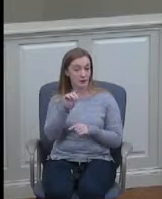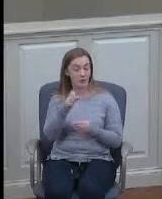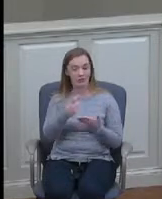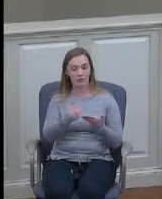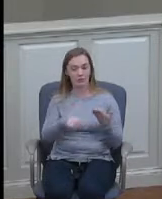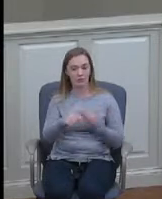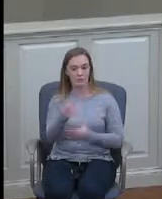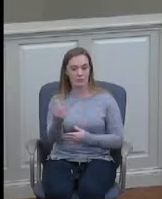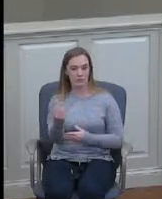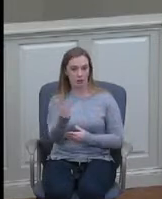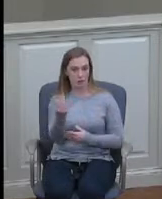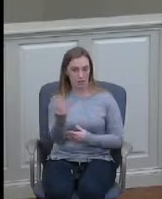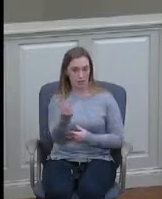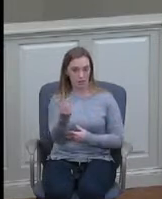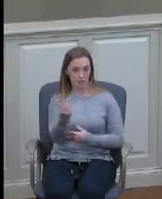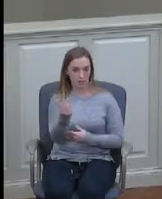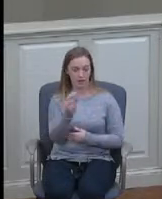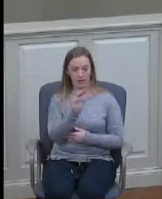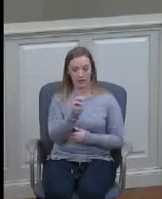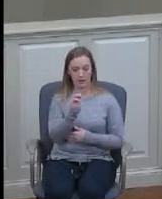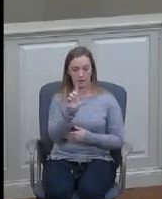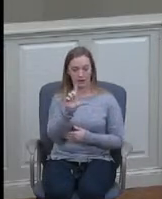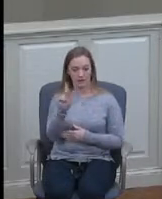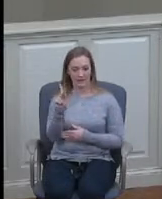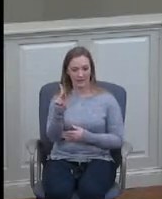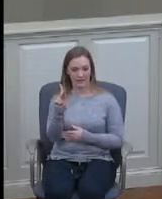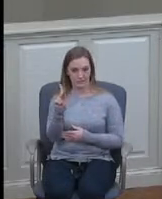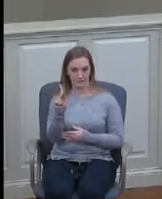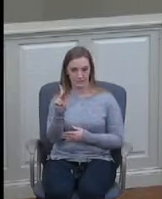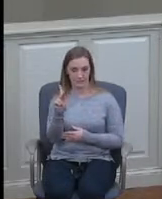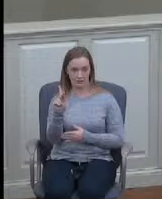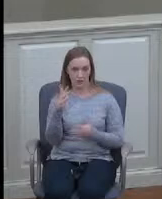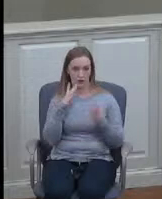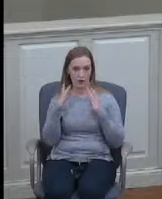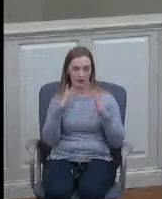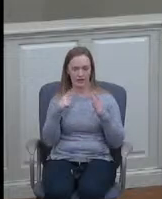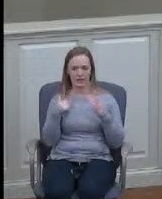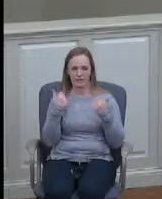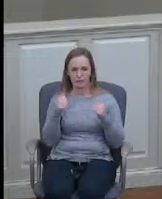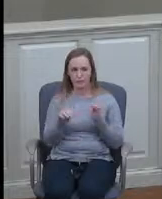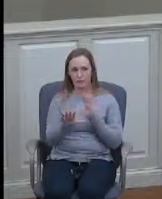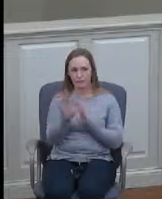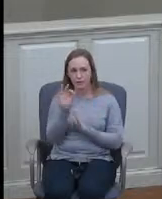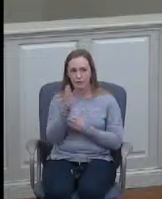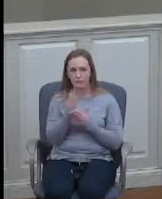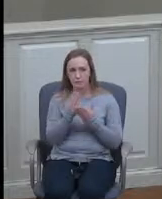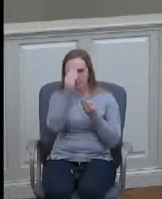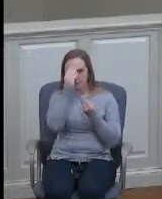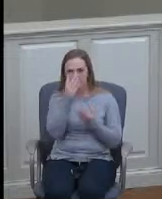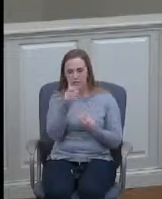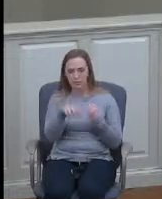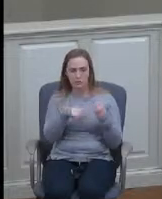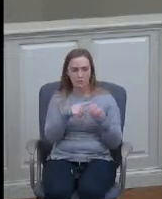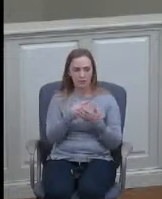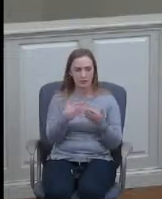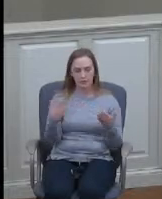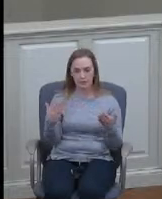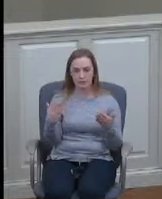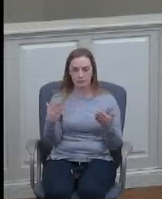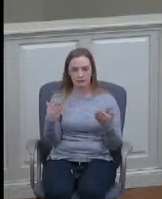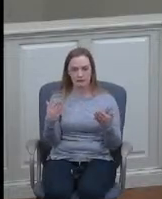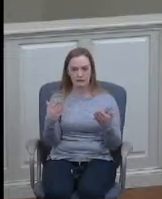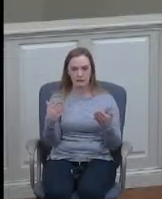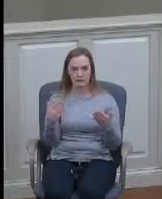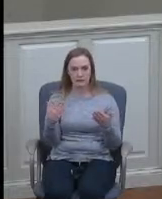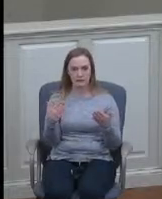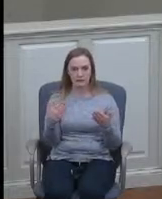is ML King holiday. I've tried to find some information about things that are